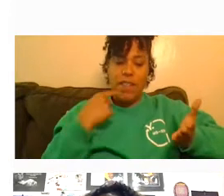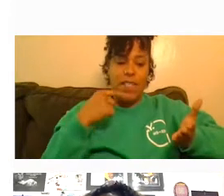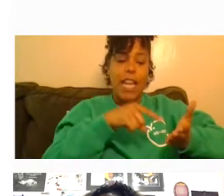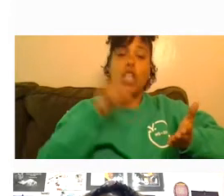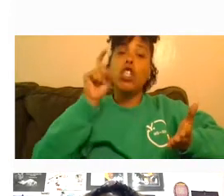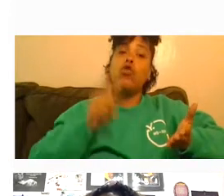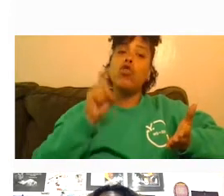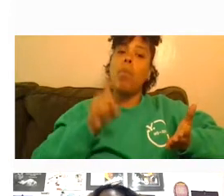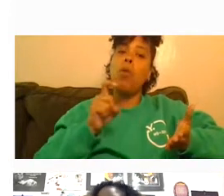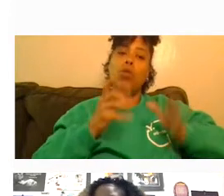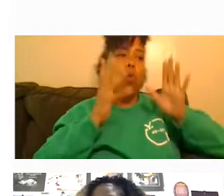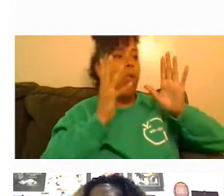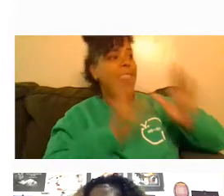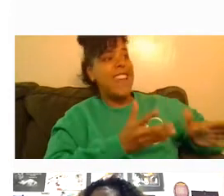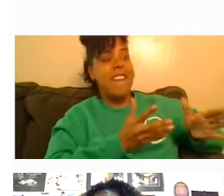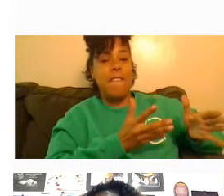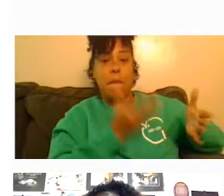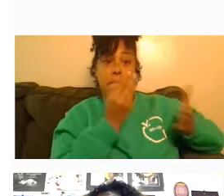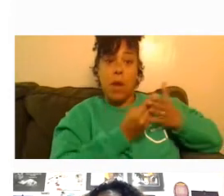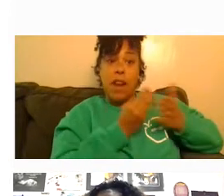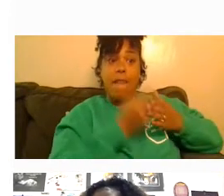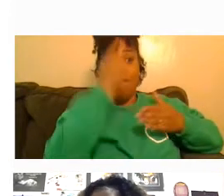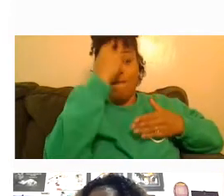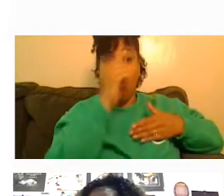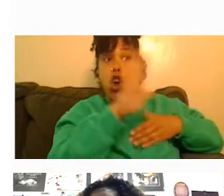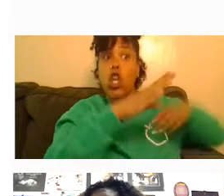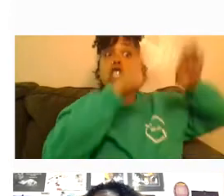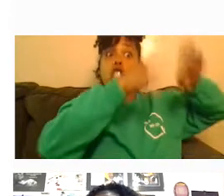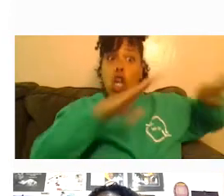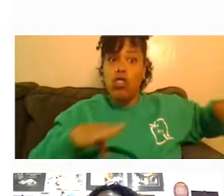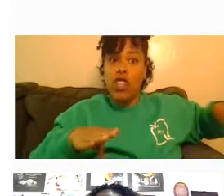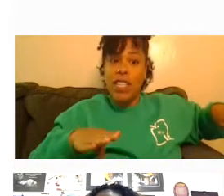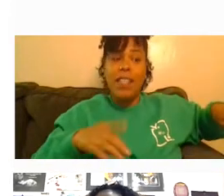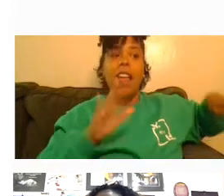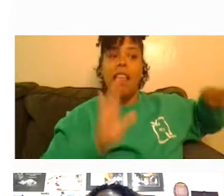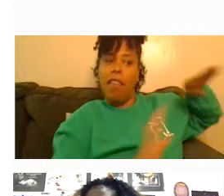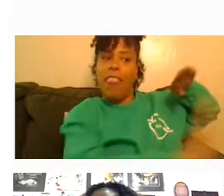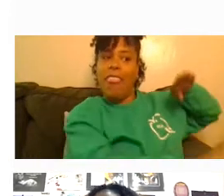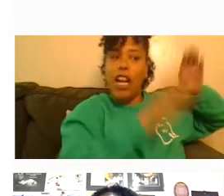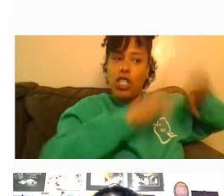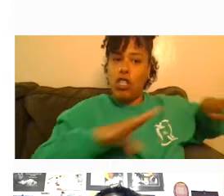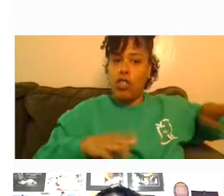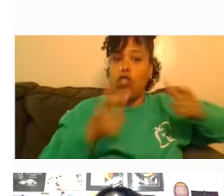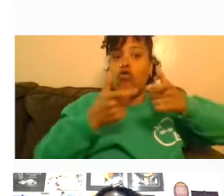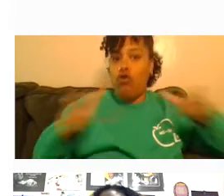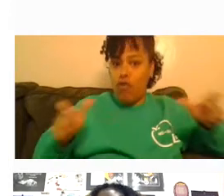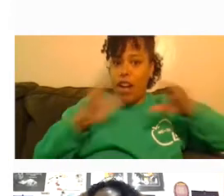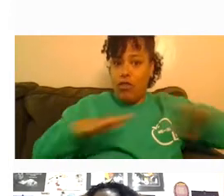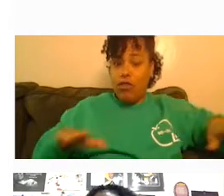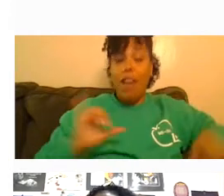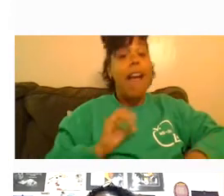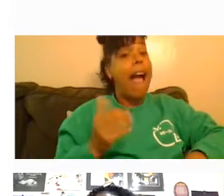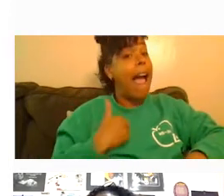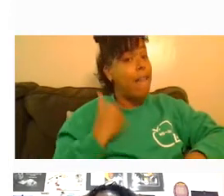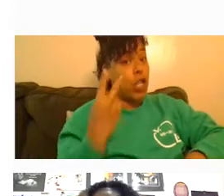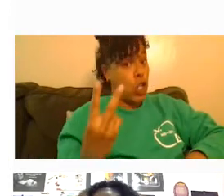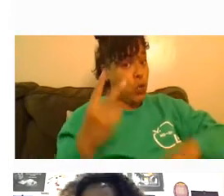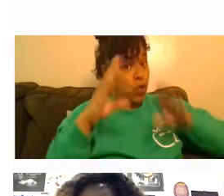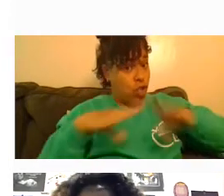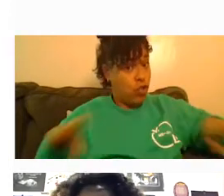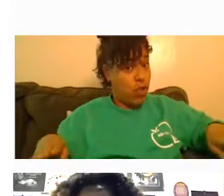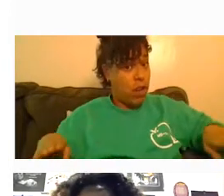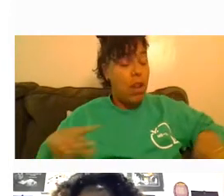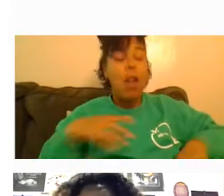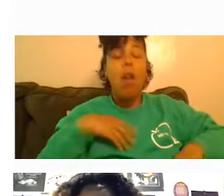children. I got 2 children. One is 15 and the pregnant one is 20. I love them both, but